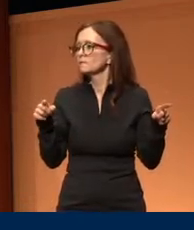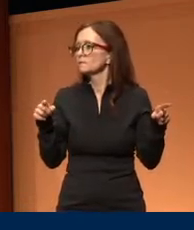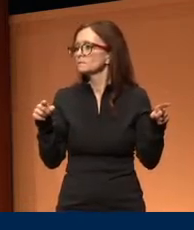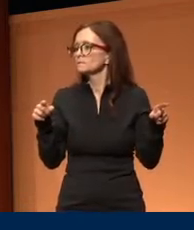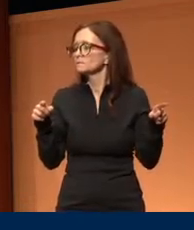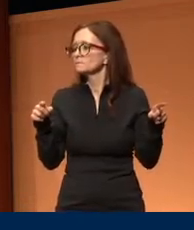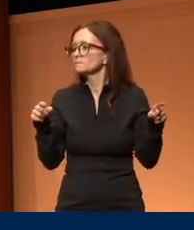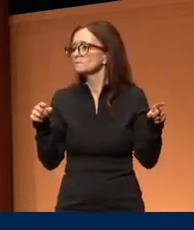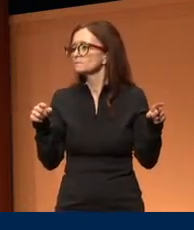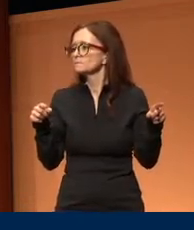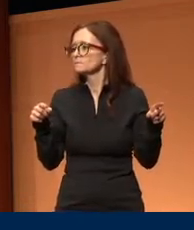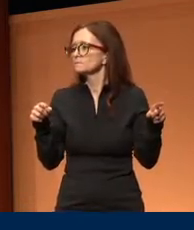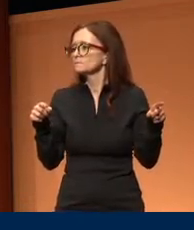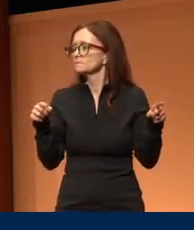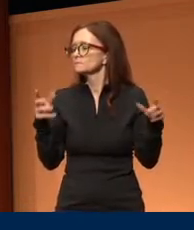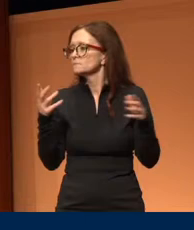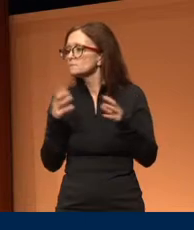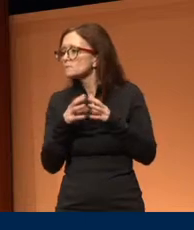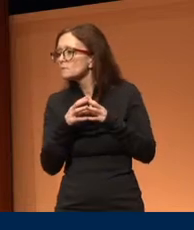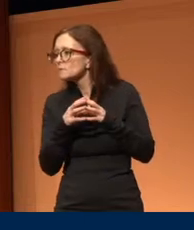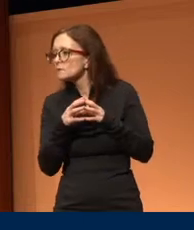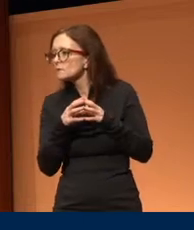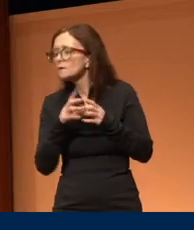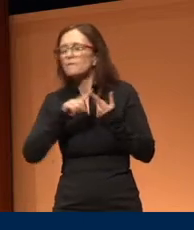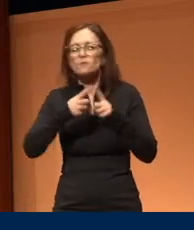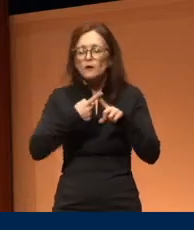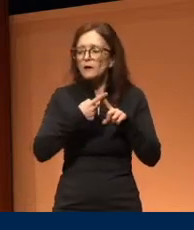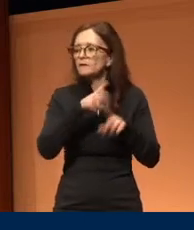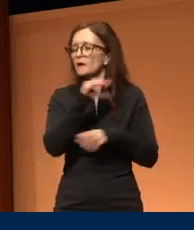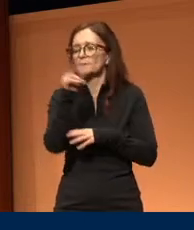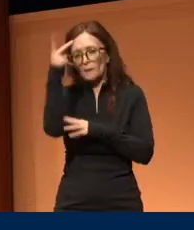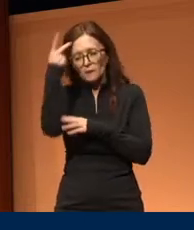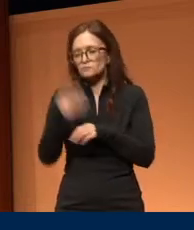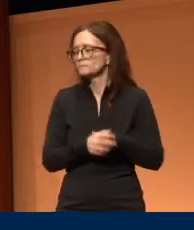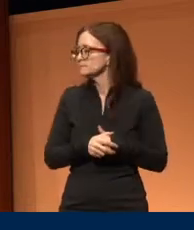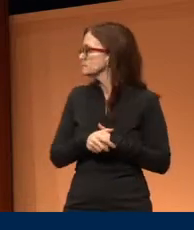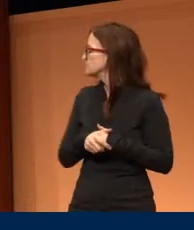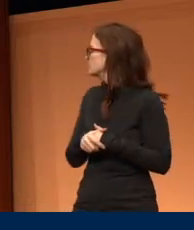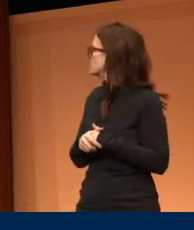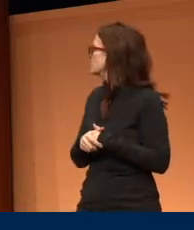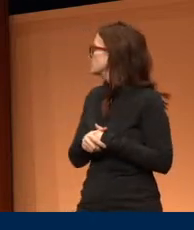like common world and friendship in politics.